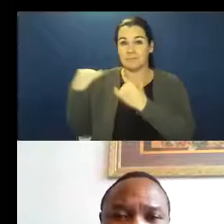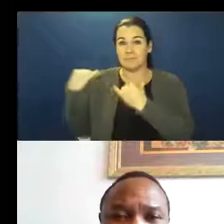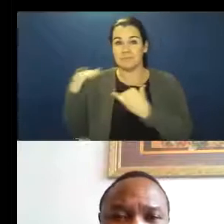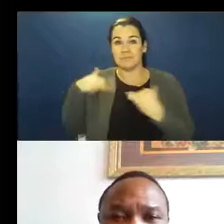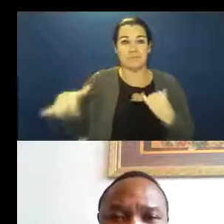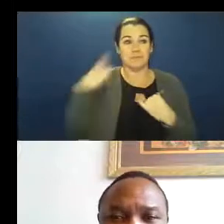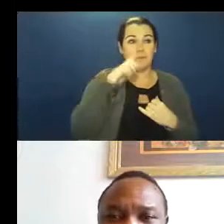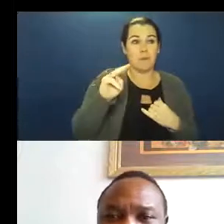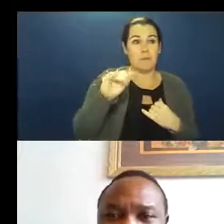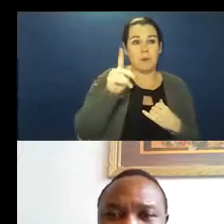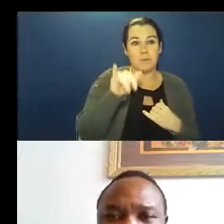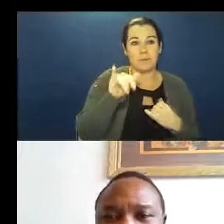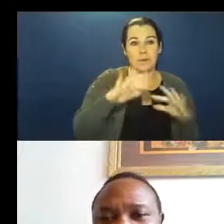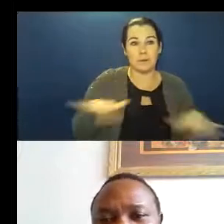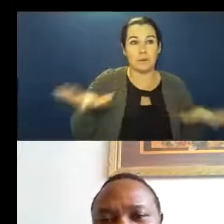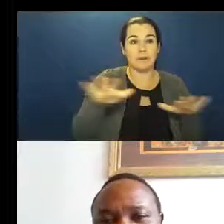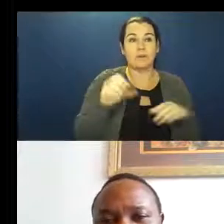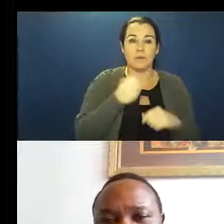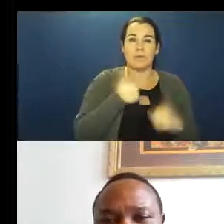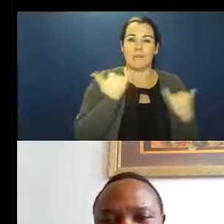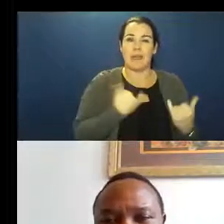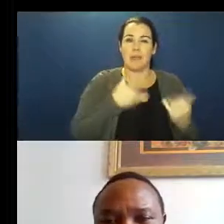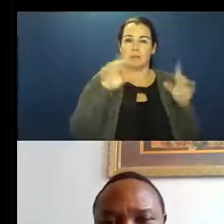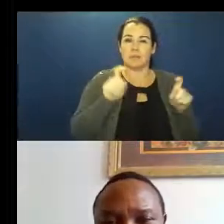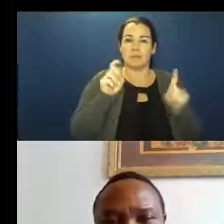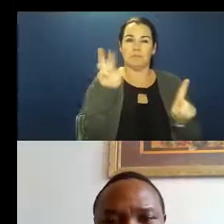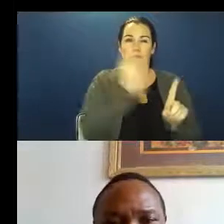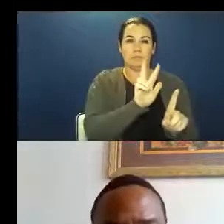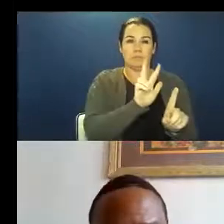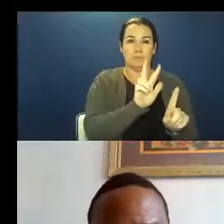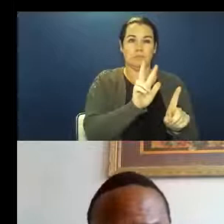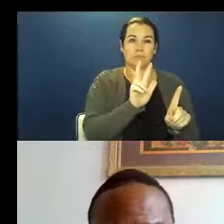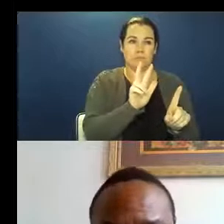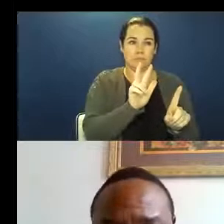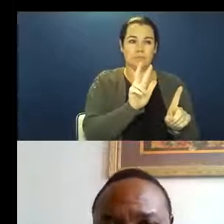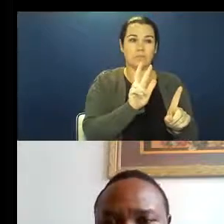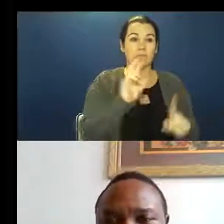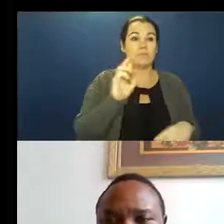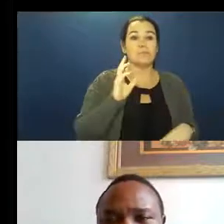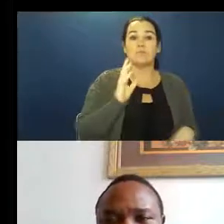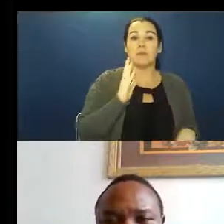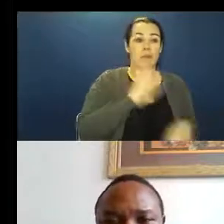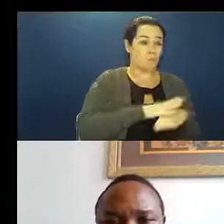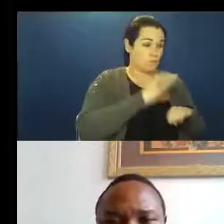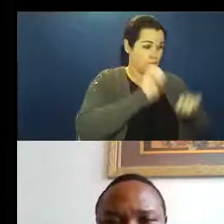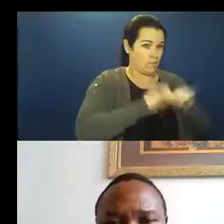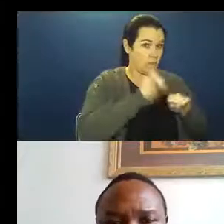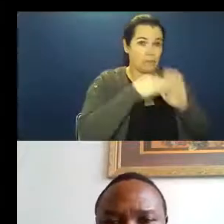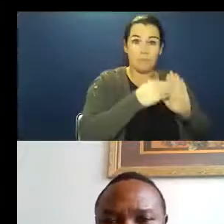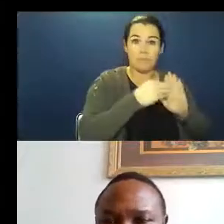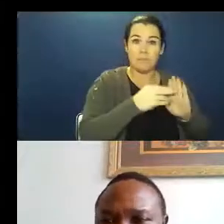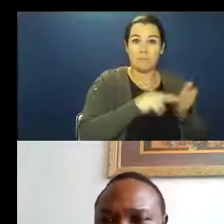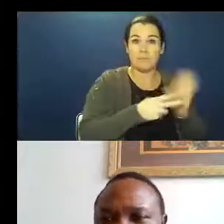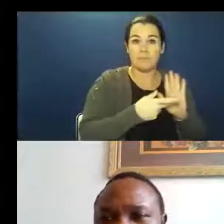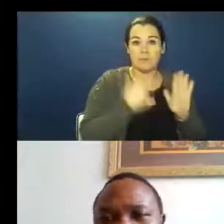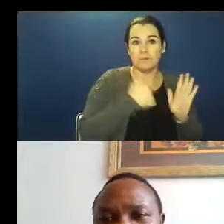manual serving institutions. So we are testing this, and hopefully once we evaluate the model, we'll present the results, and